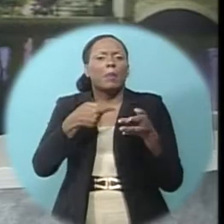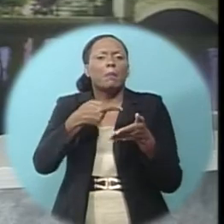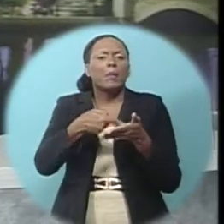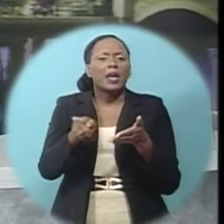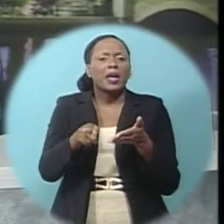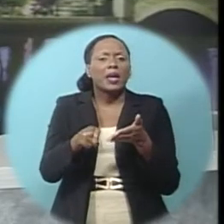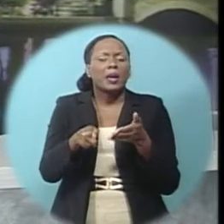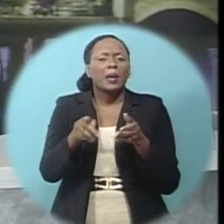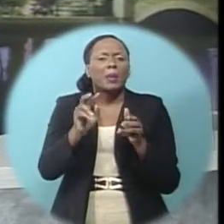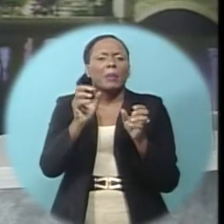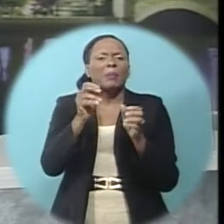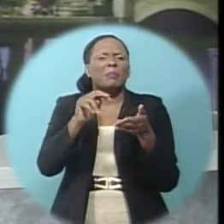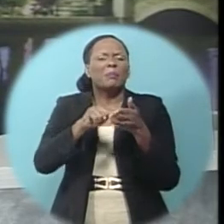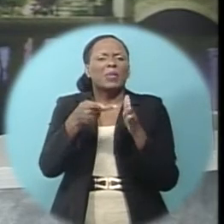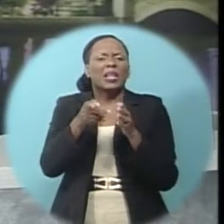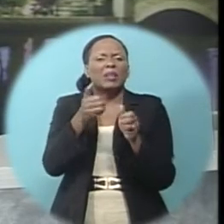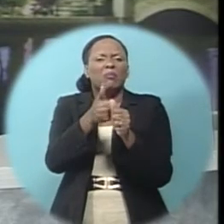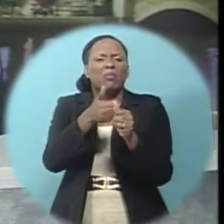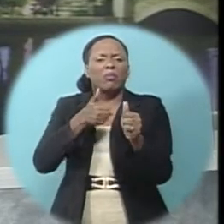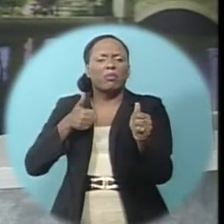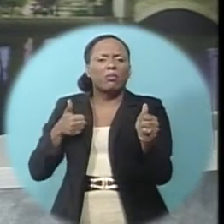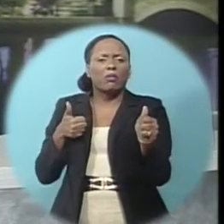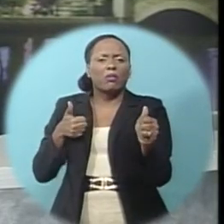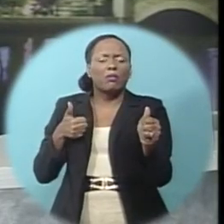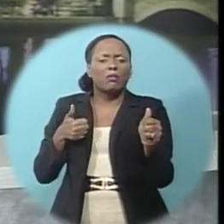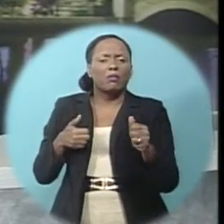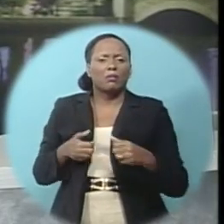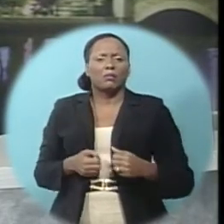set the university back 20 years.